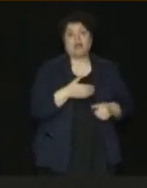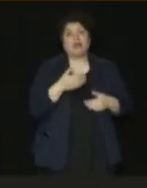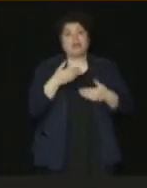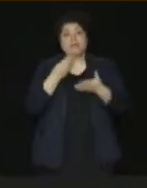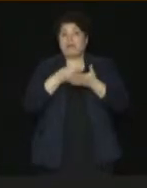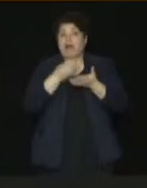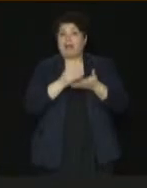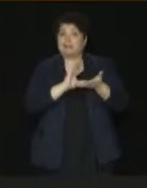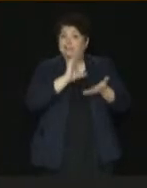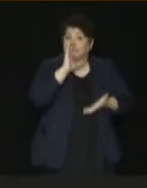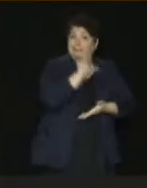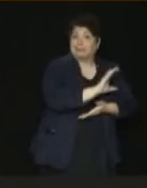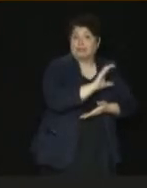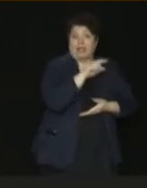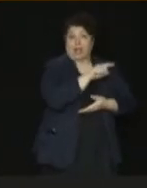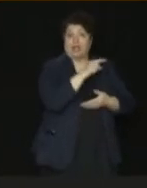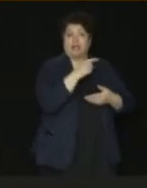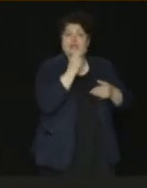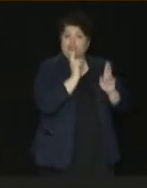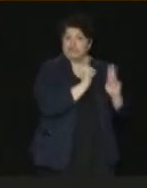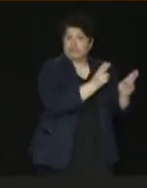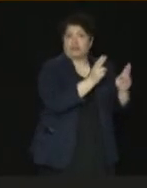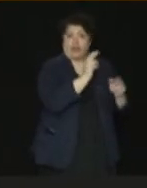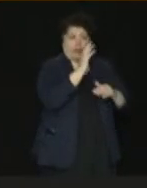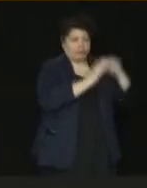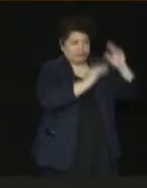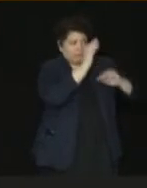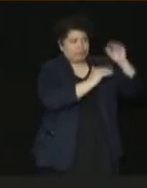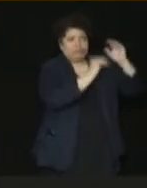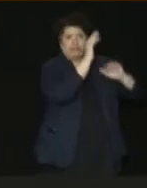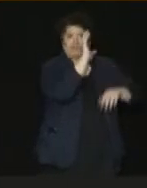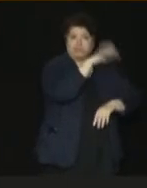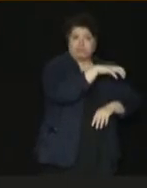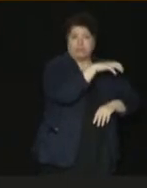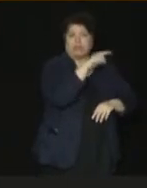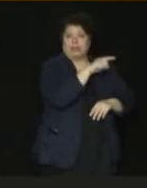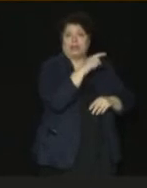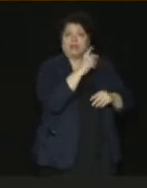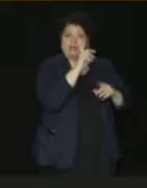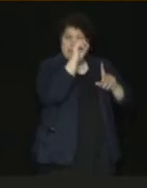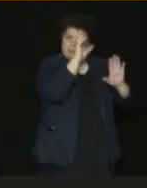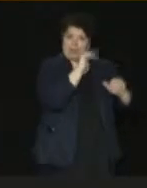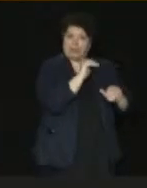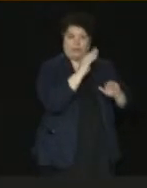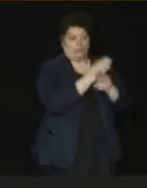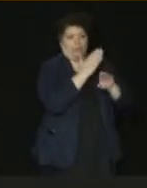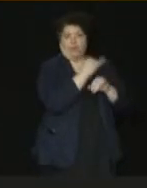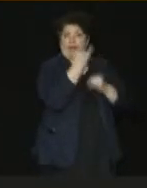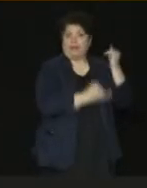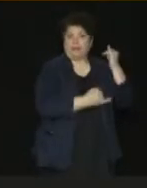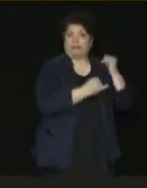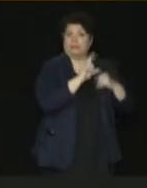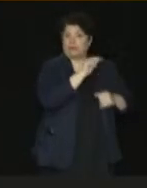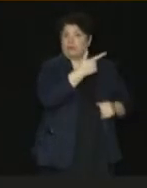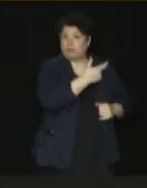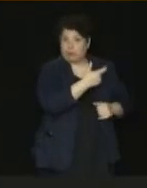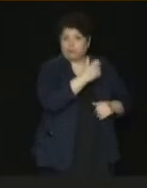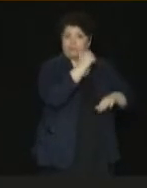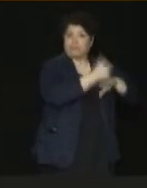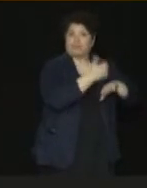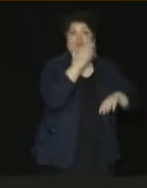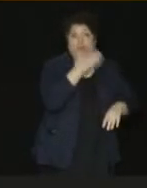they accelerated construction, and all work should be finished by the end of the year. Once the facilities have